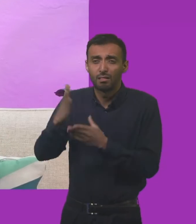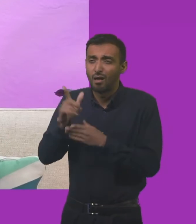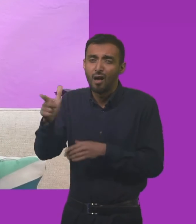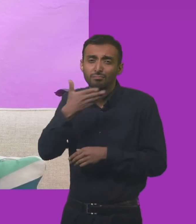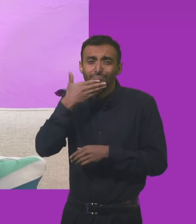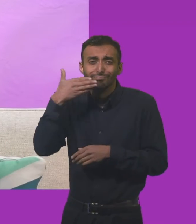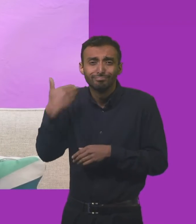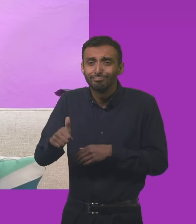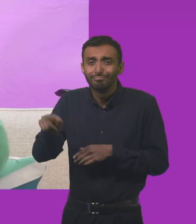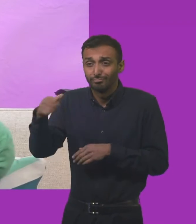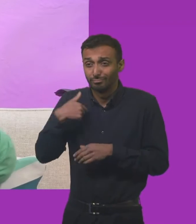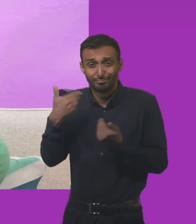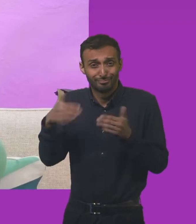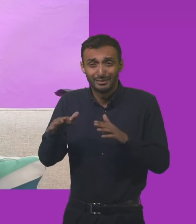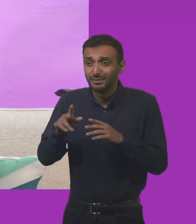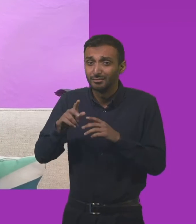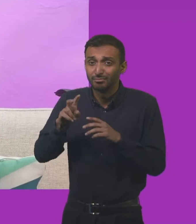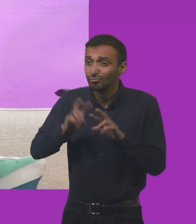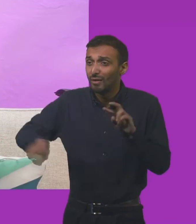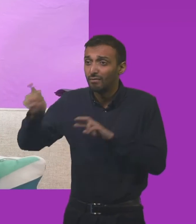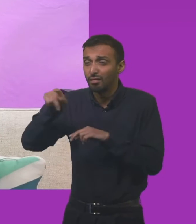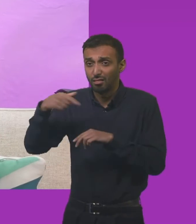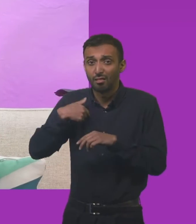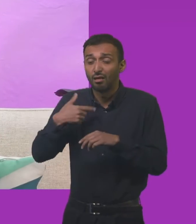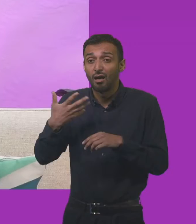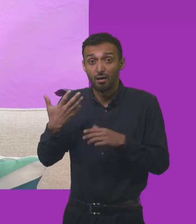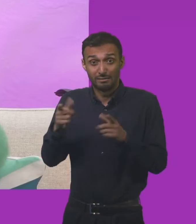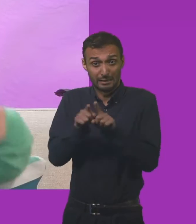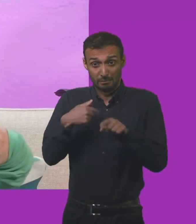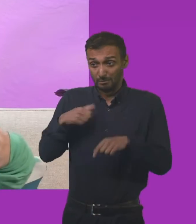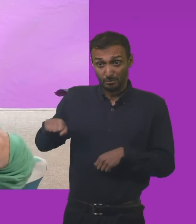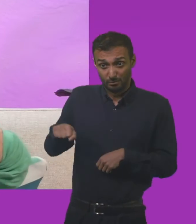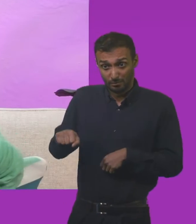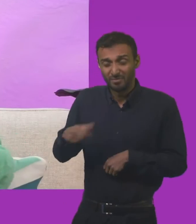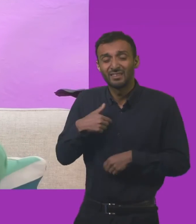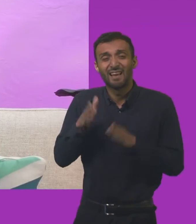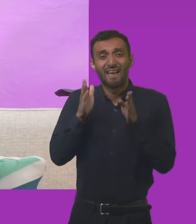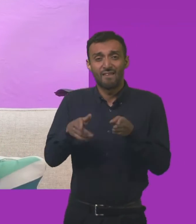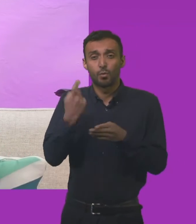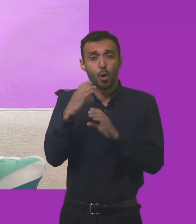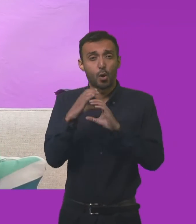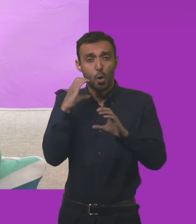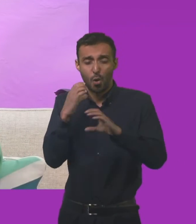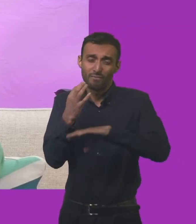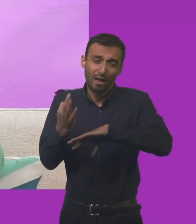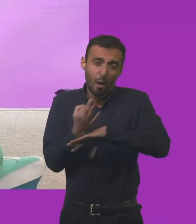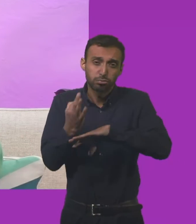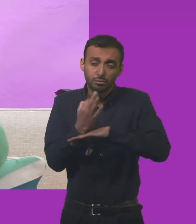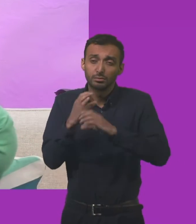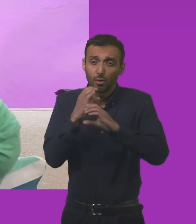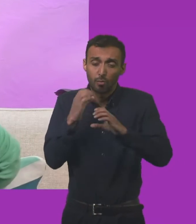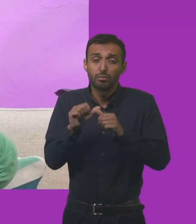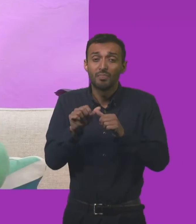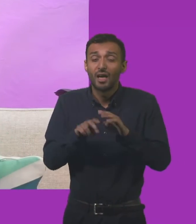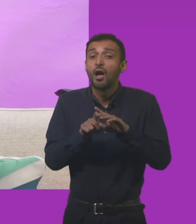went on a trip and they got my scooter and we had to get on at first it was a coach for hours. Then we got off the coach, had to walk across the sand